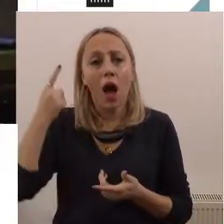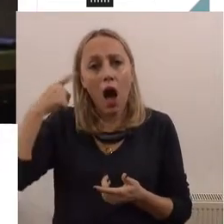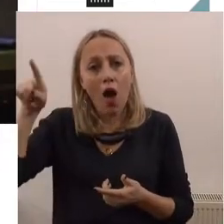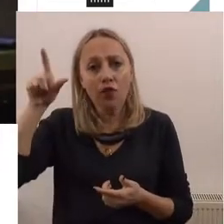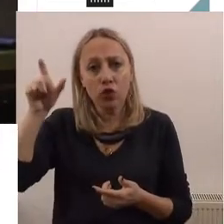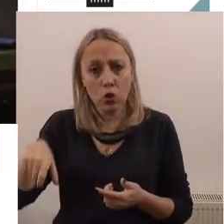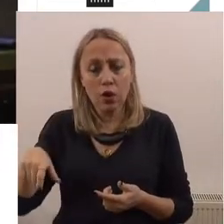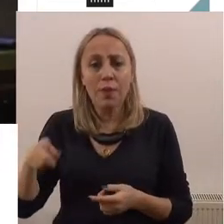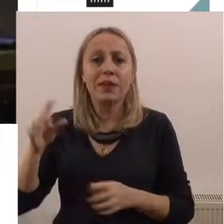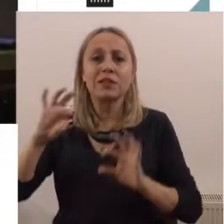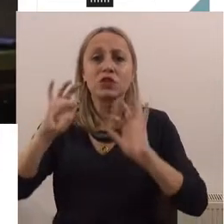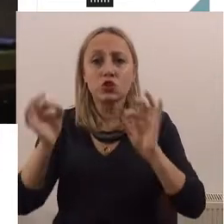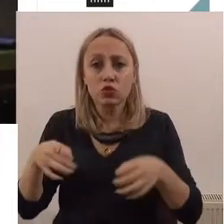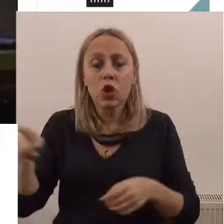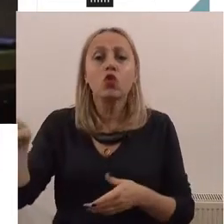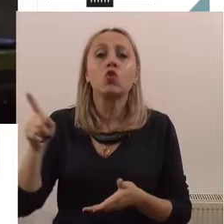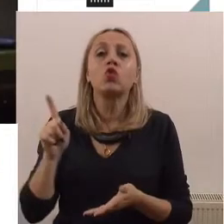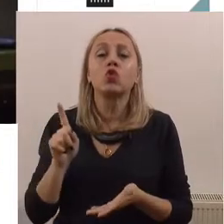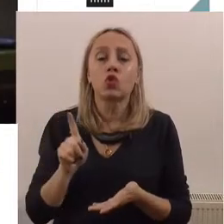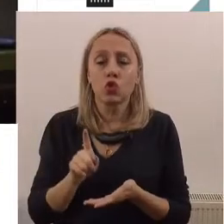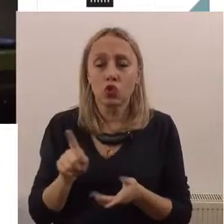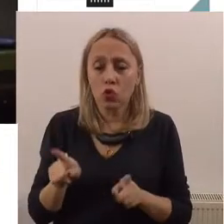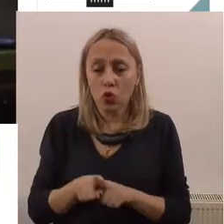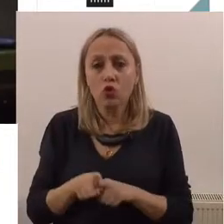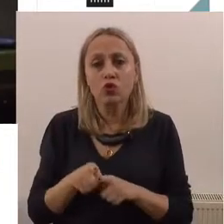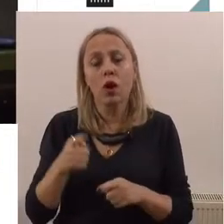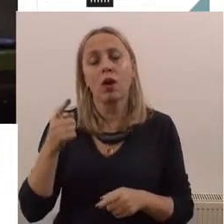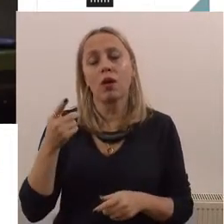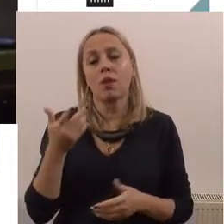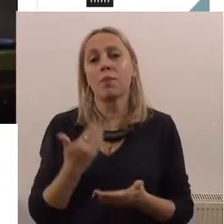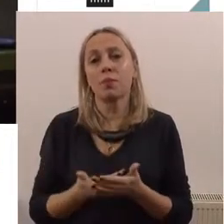exhibitions and guests, but also